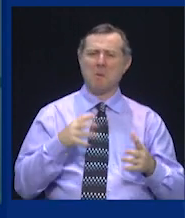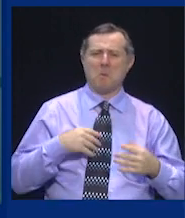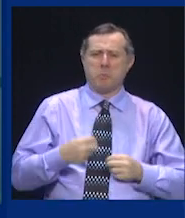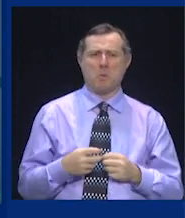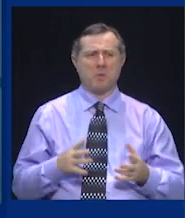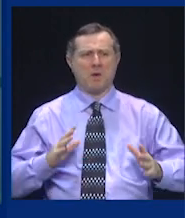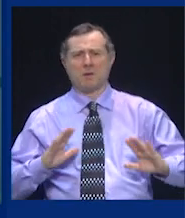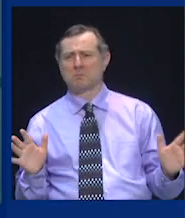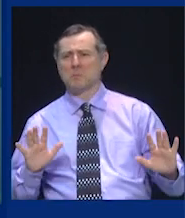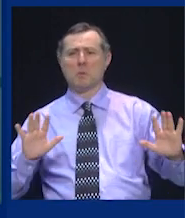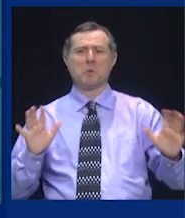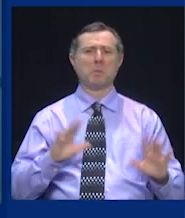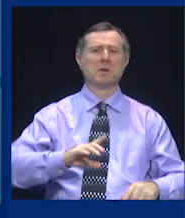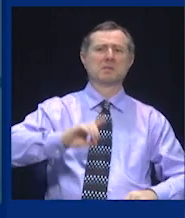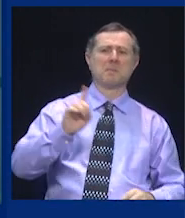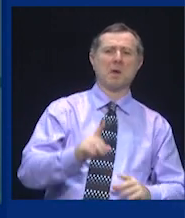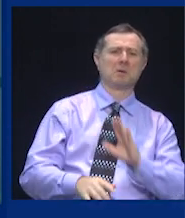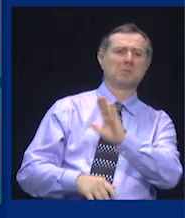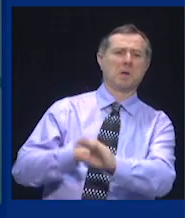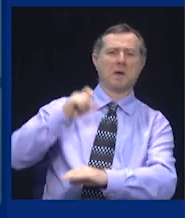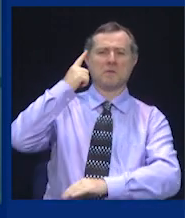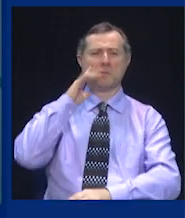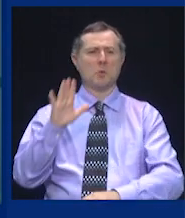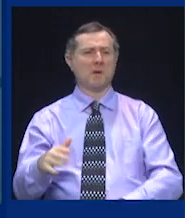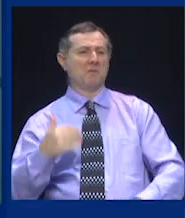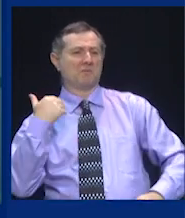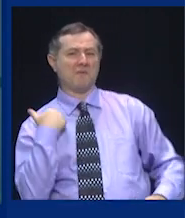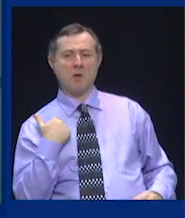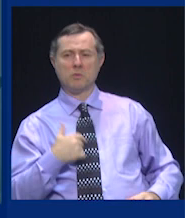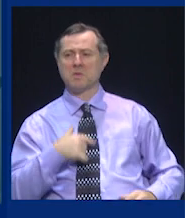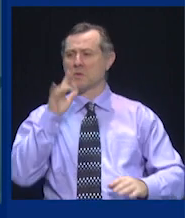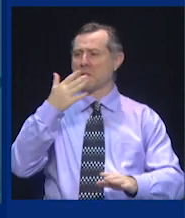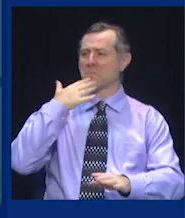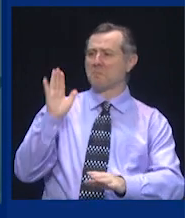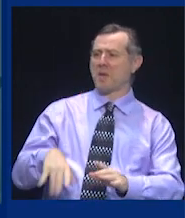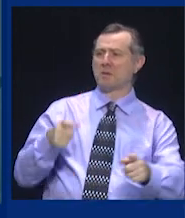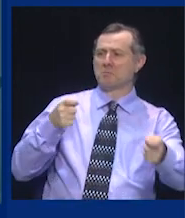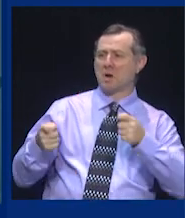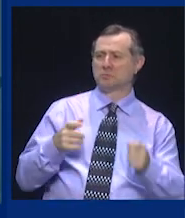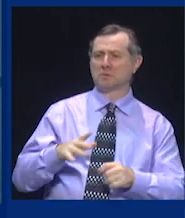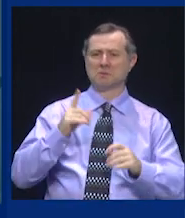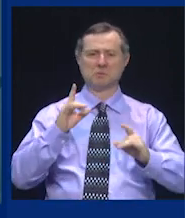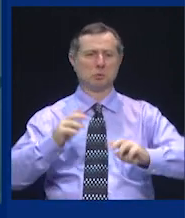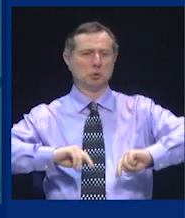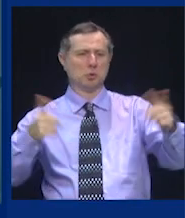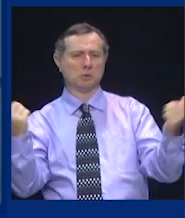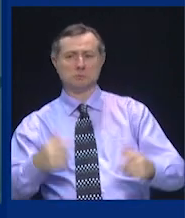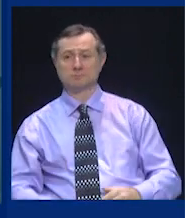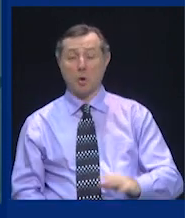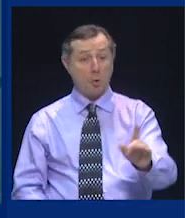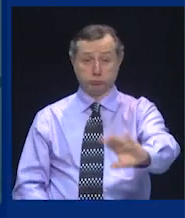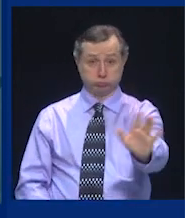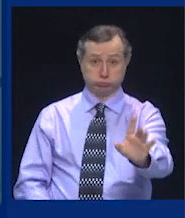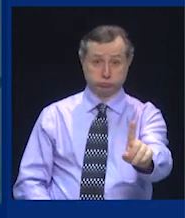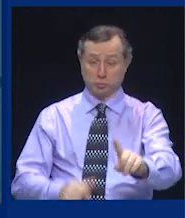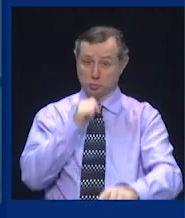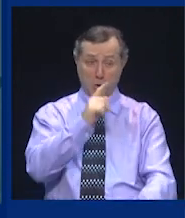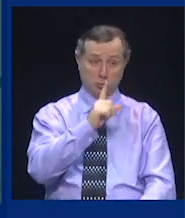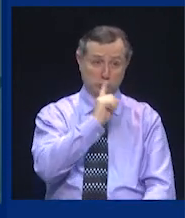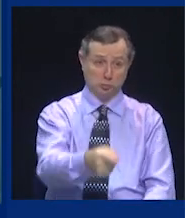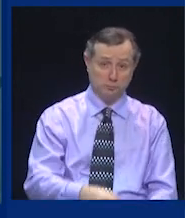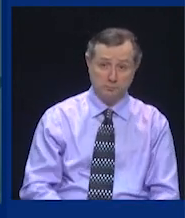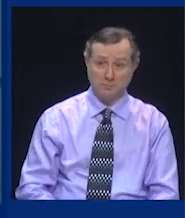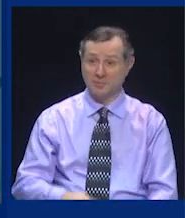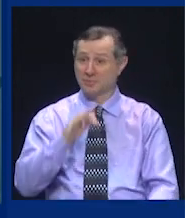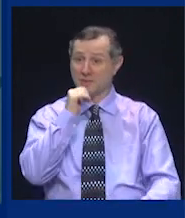those Democratic governors mismanaged it. That was not true. That was not a fact. It was part